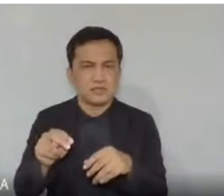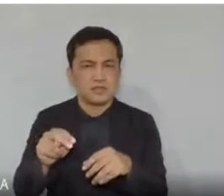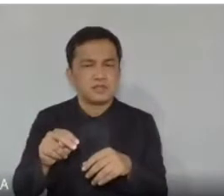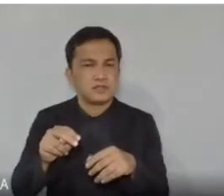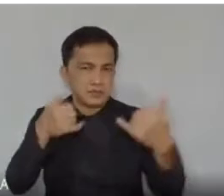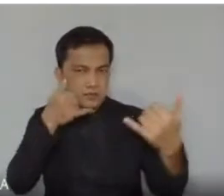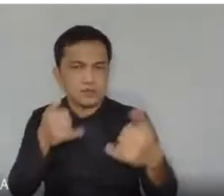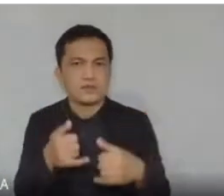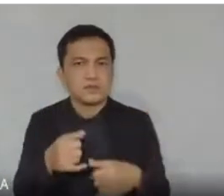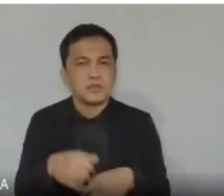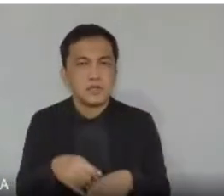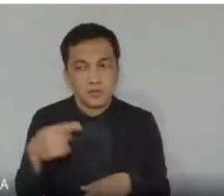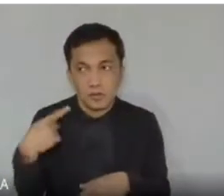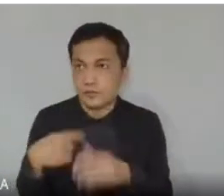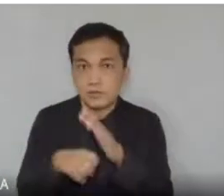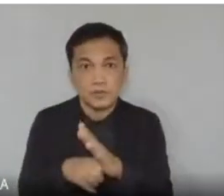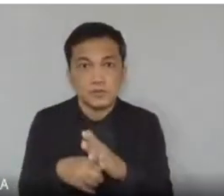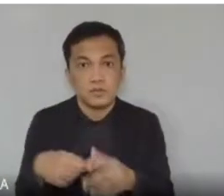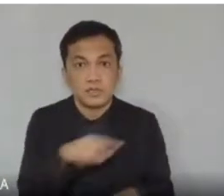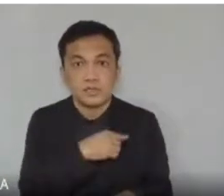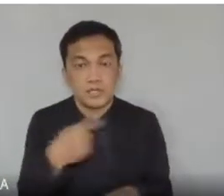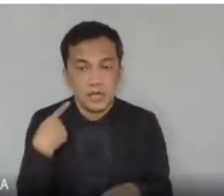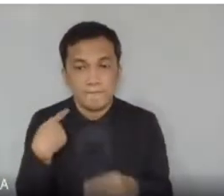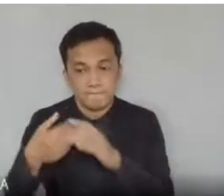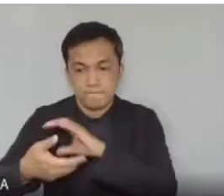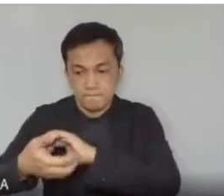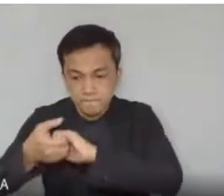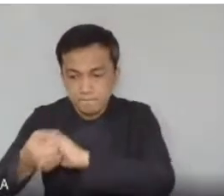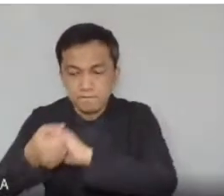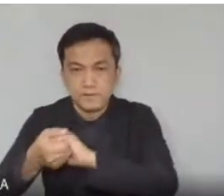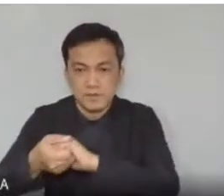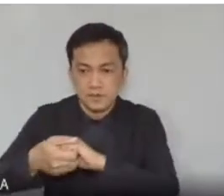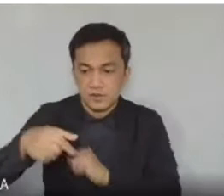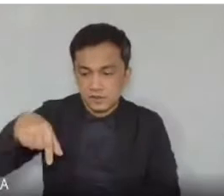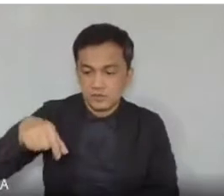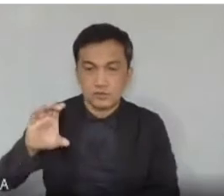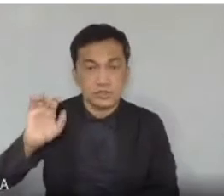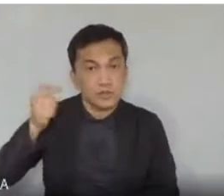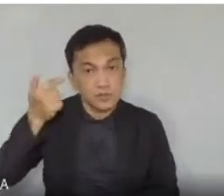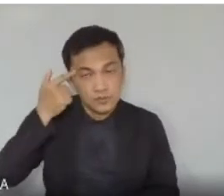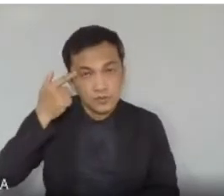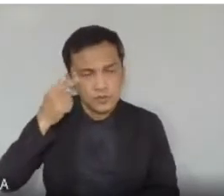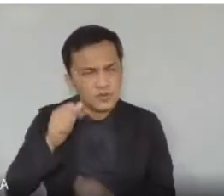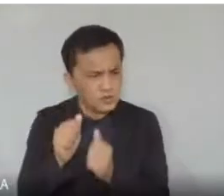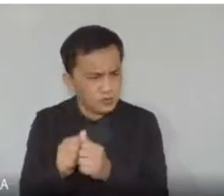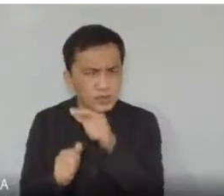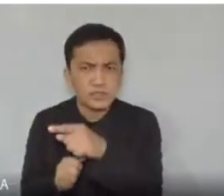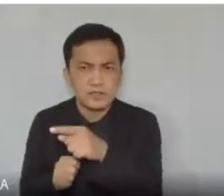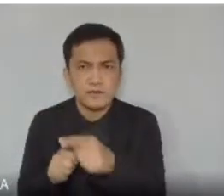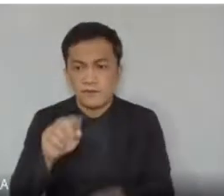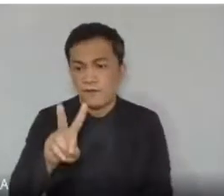telemedicine platform. The regulation is an enabler to increase telemedicine